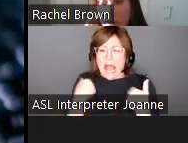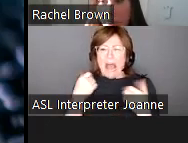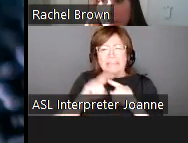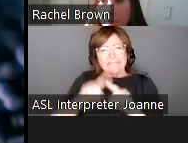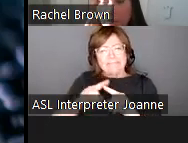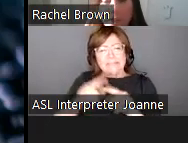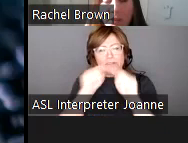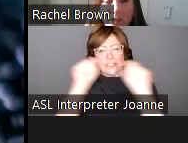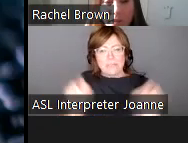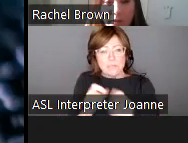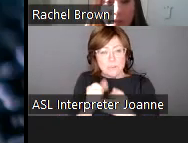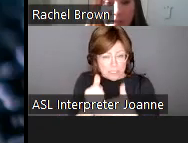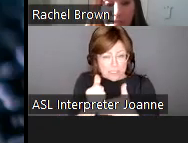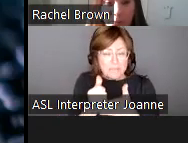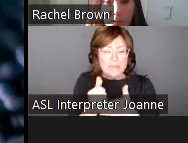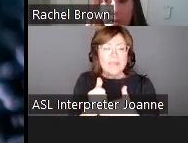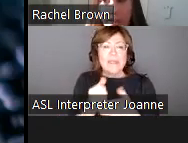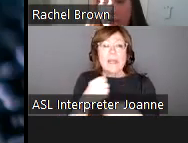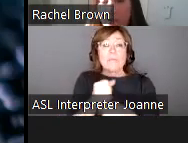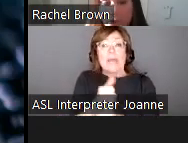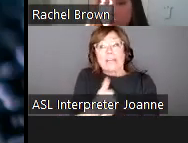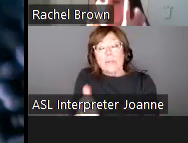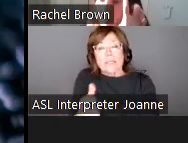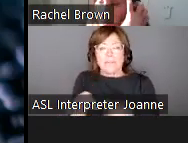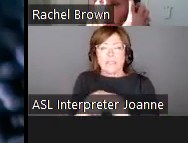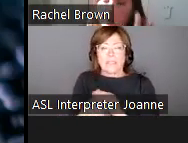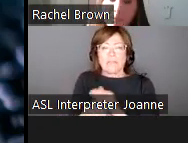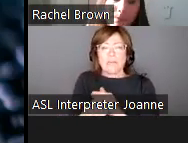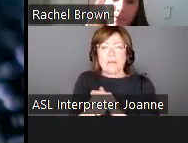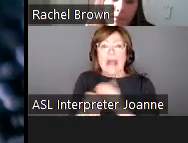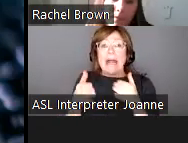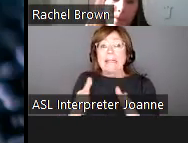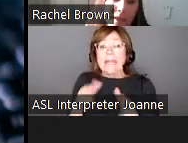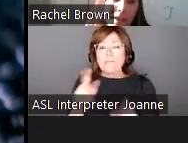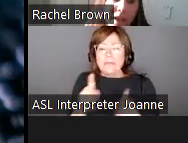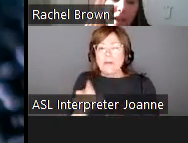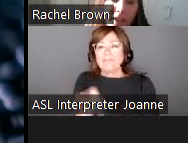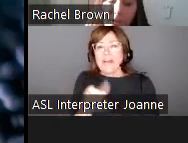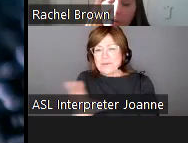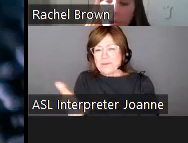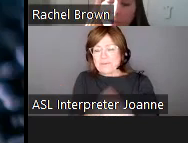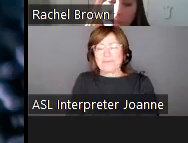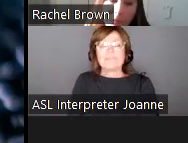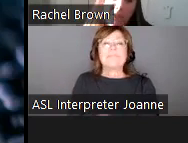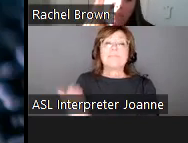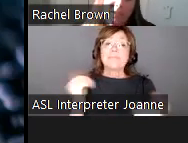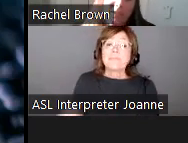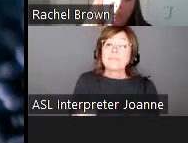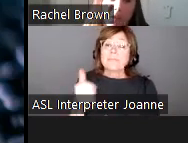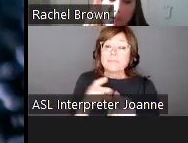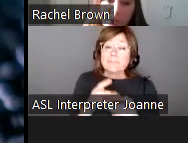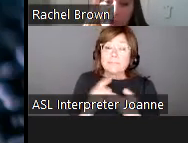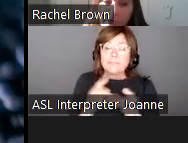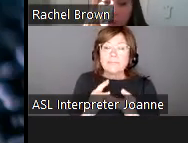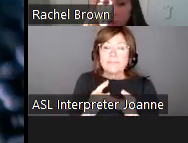you and really just make yourself accessible, let yourself be found. Another thing I wanted to mention is to